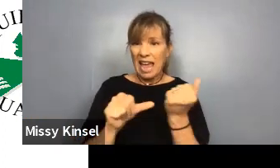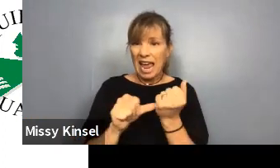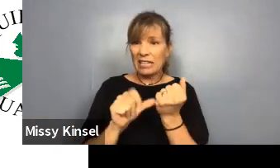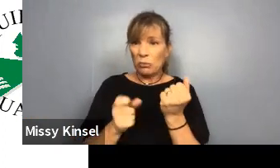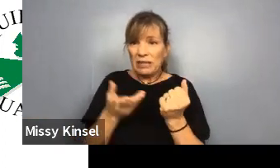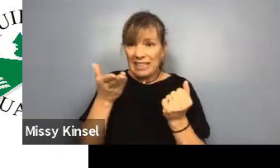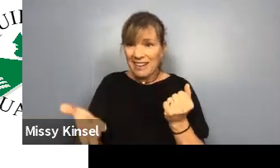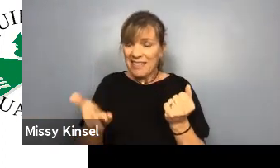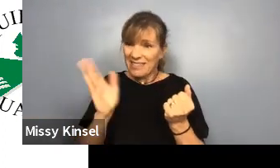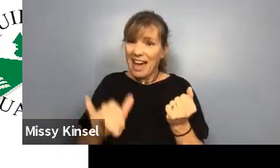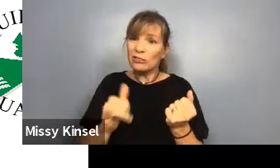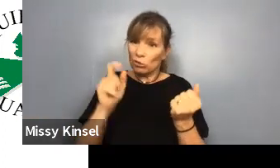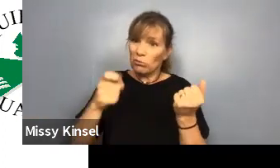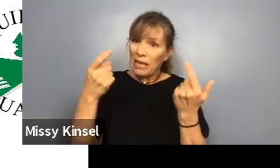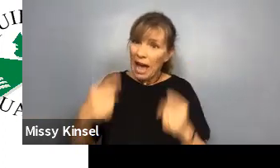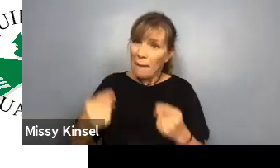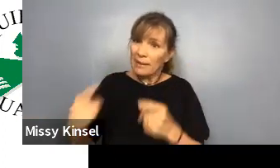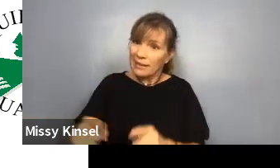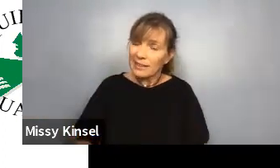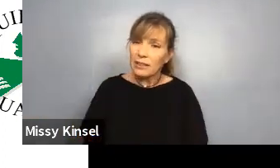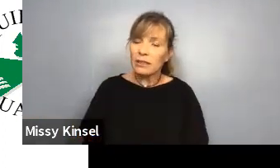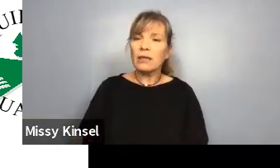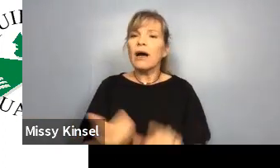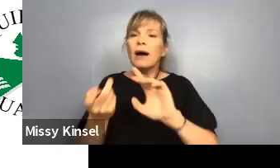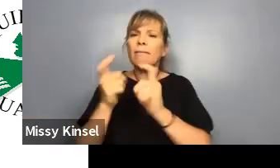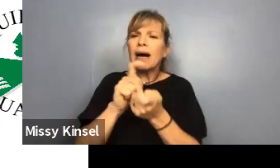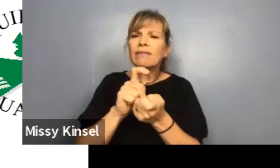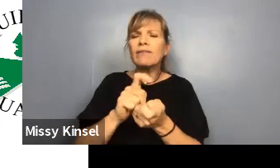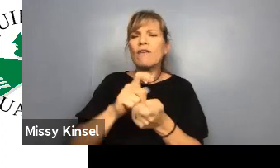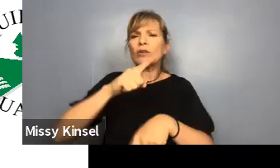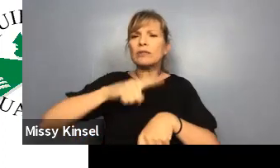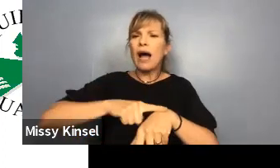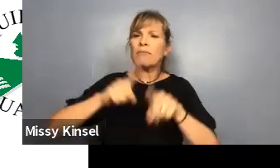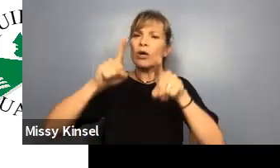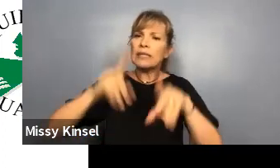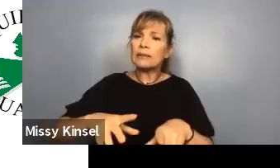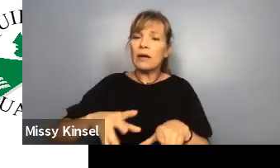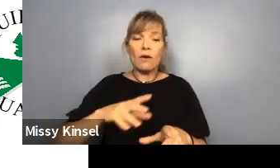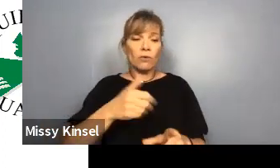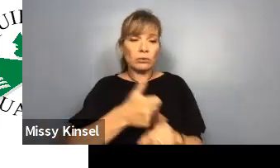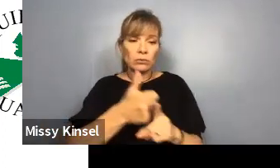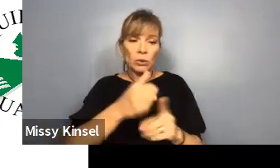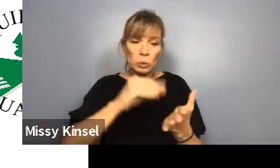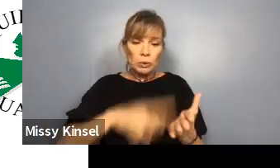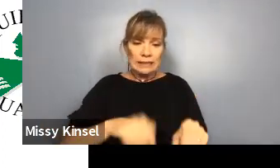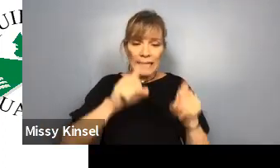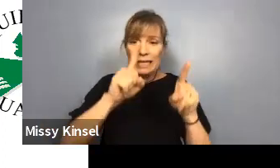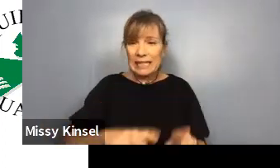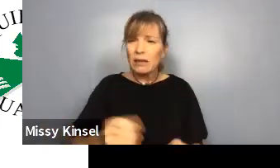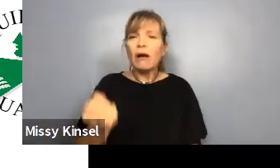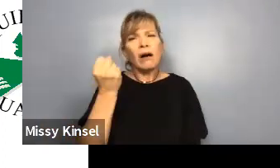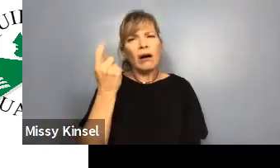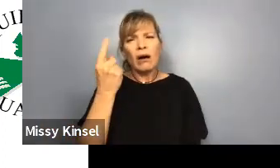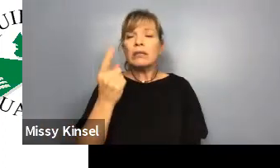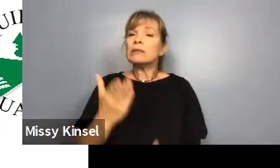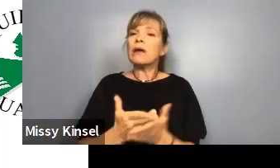kind of thing that should be happening. Modification for time on tests for students that are taking tests. We realize that some